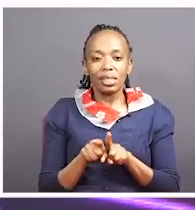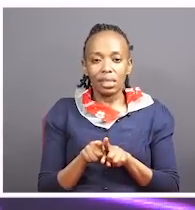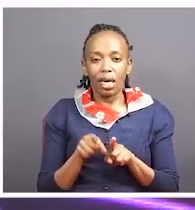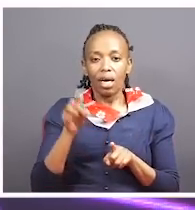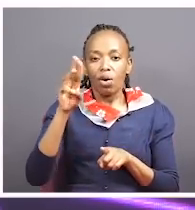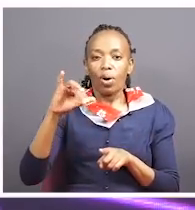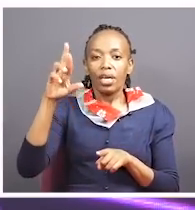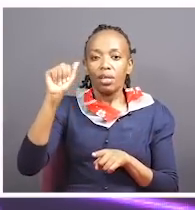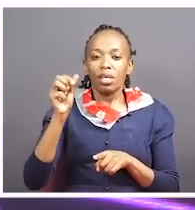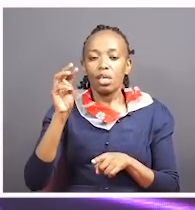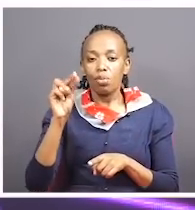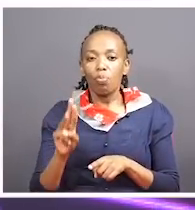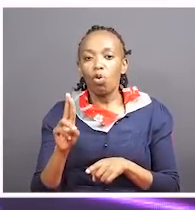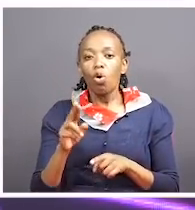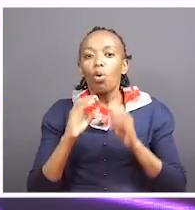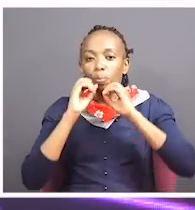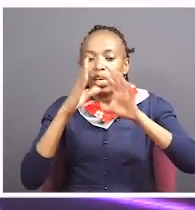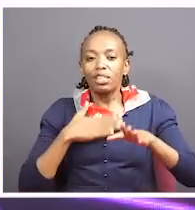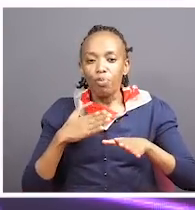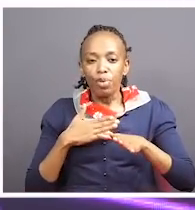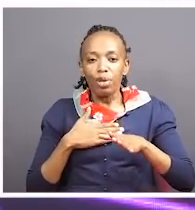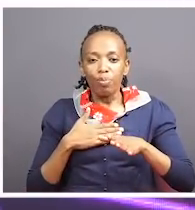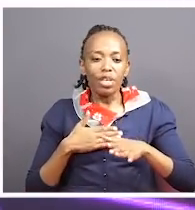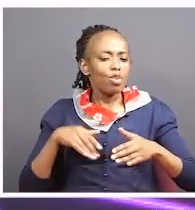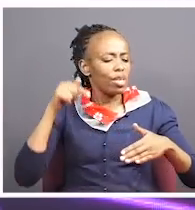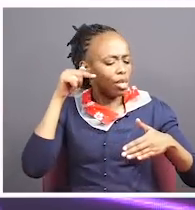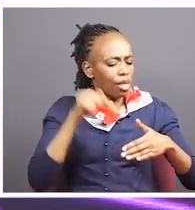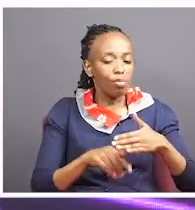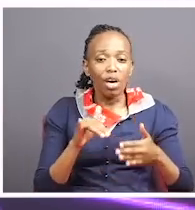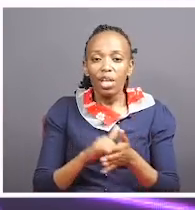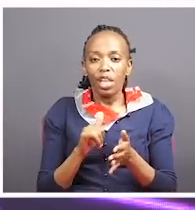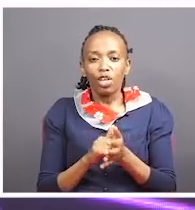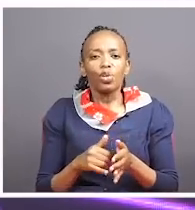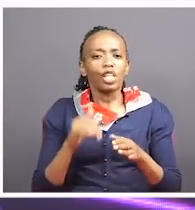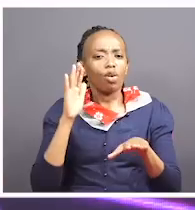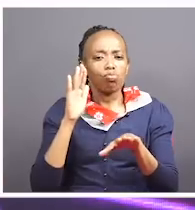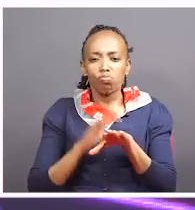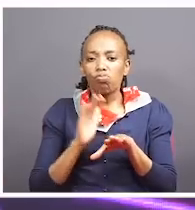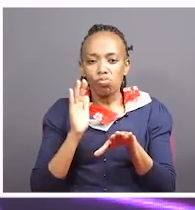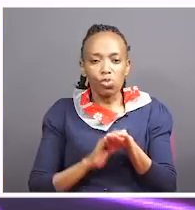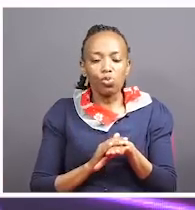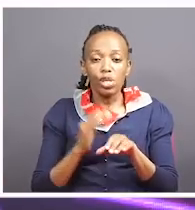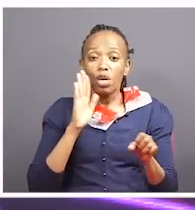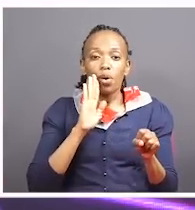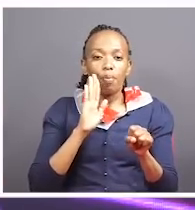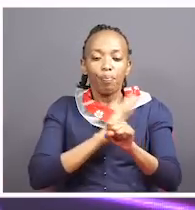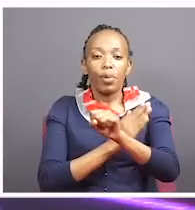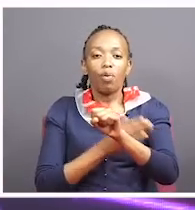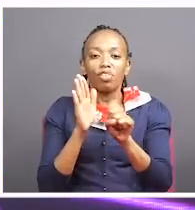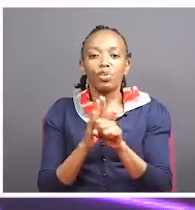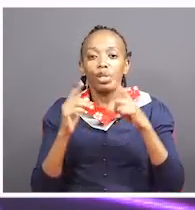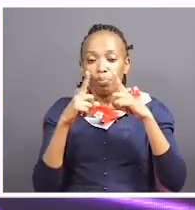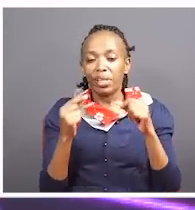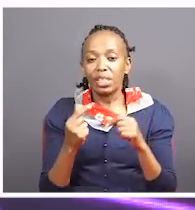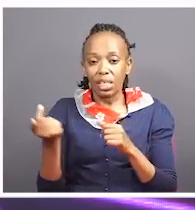sister Wairimu, Pastor Wairimu, just blessed me down to my socks. That was a very, very powerful